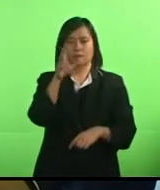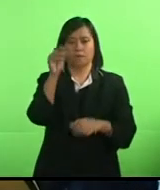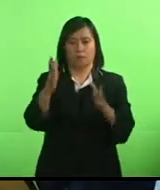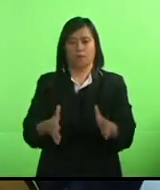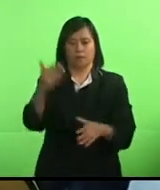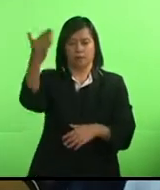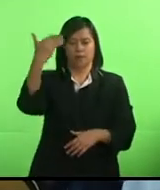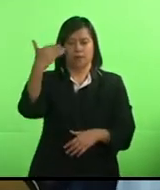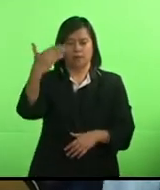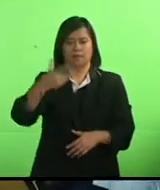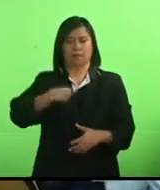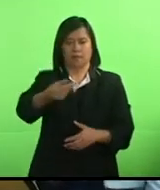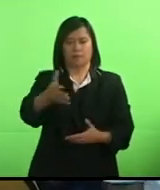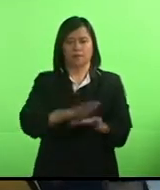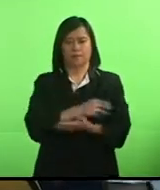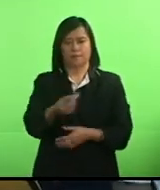1, 2, 3, 4, 5. Please come forward.